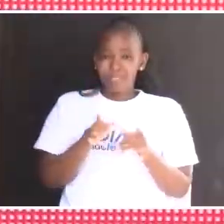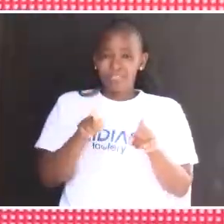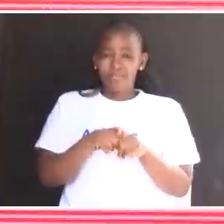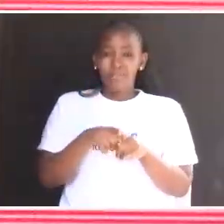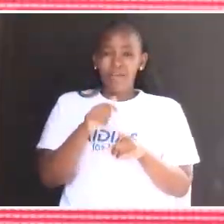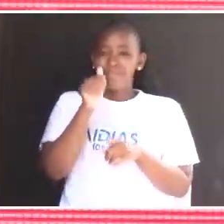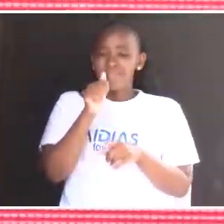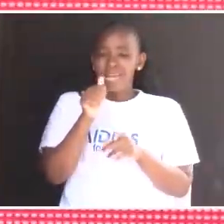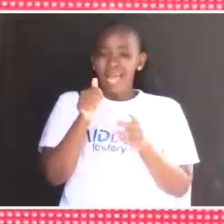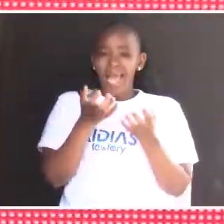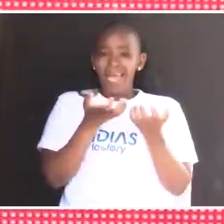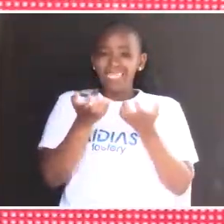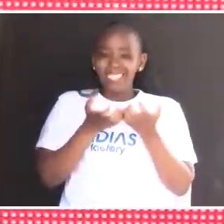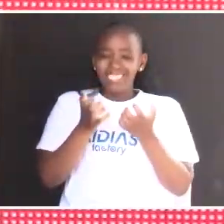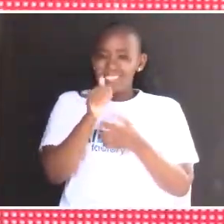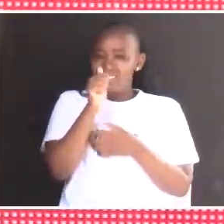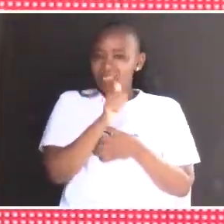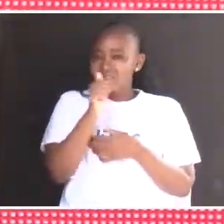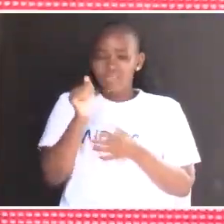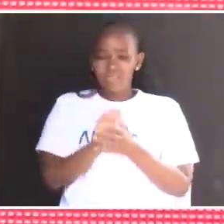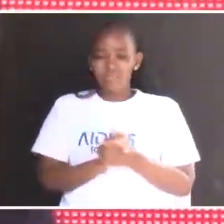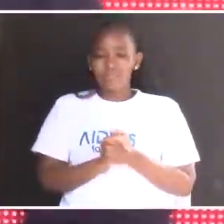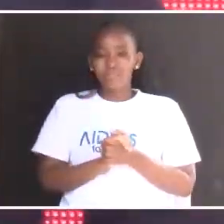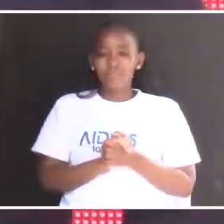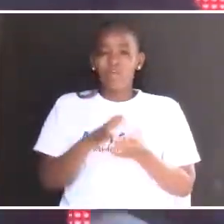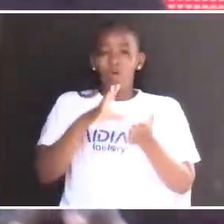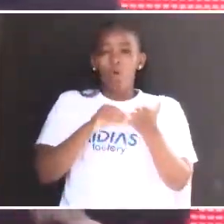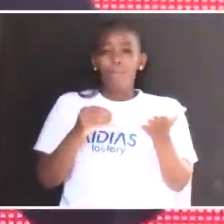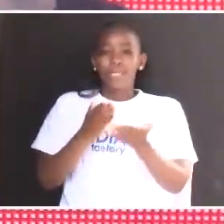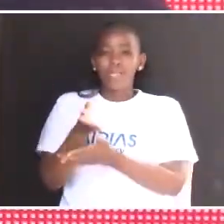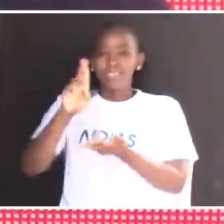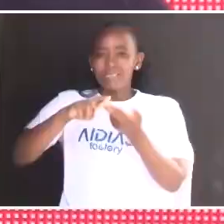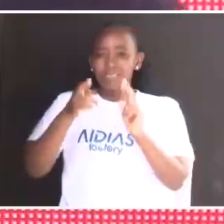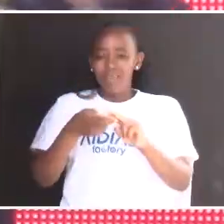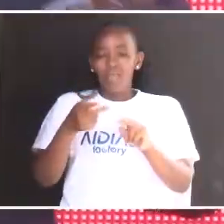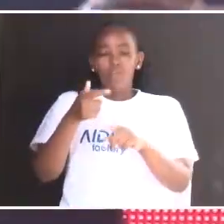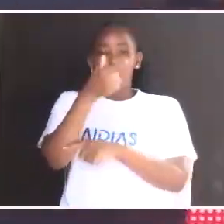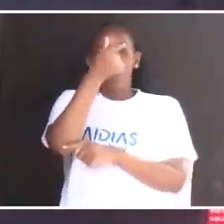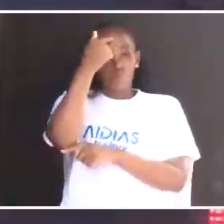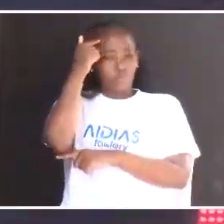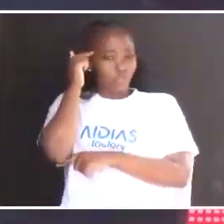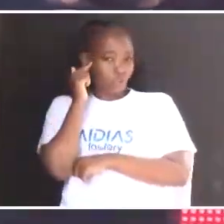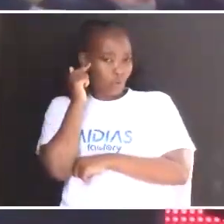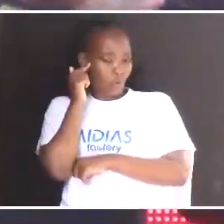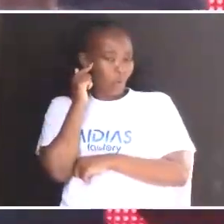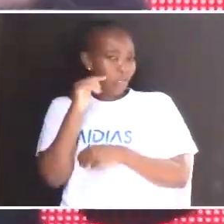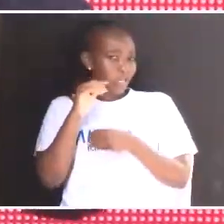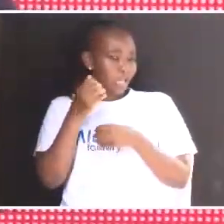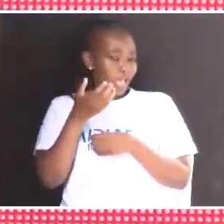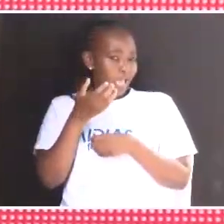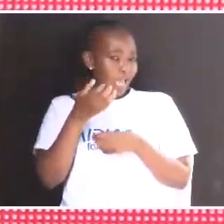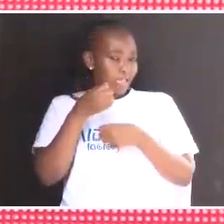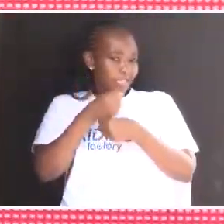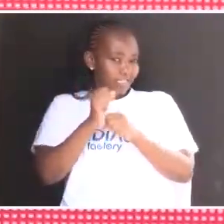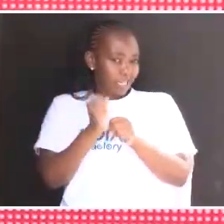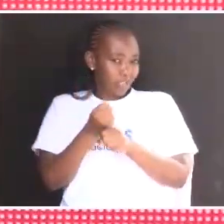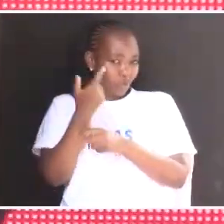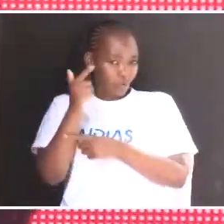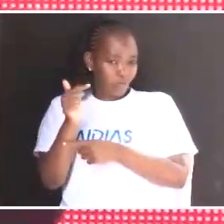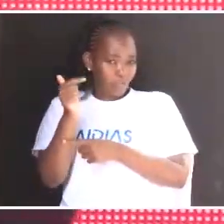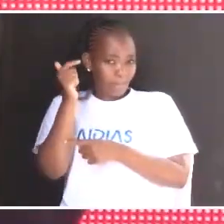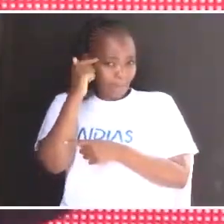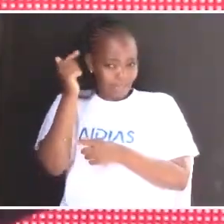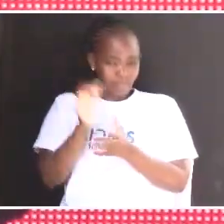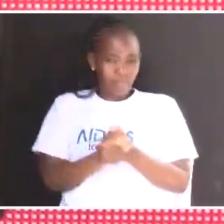secrets. Copyright relates to original creations of the mind,